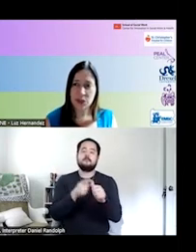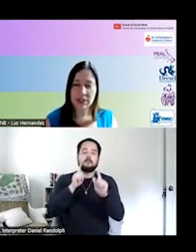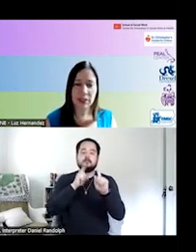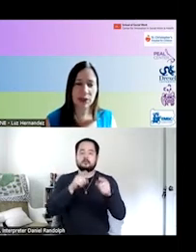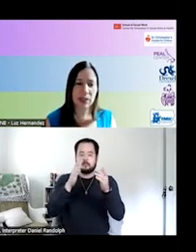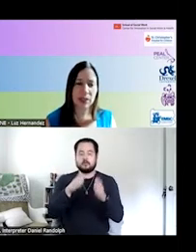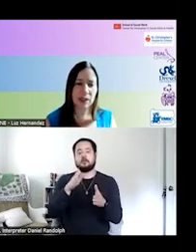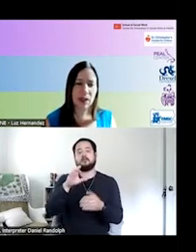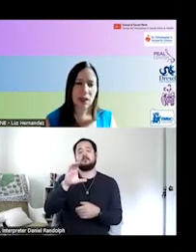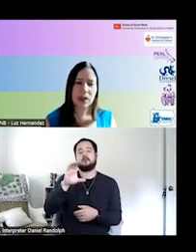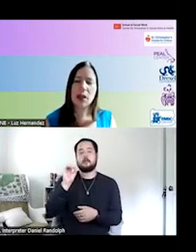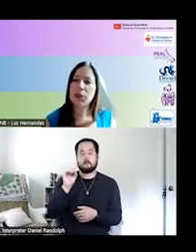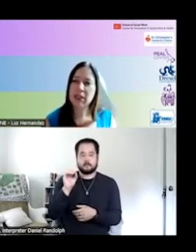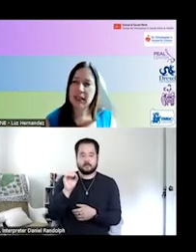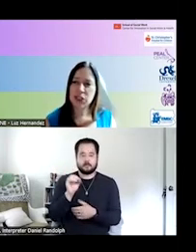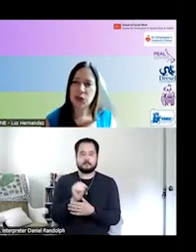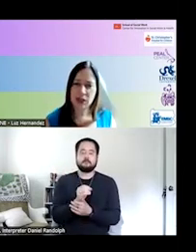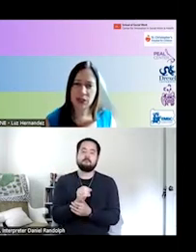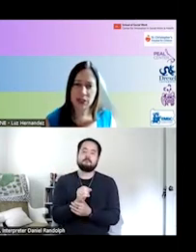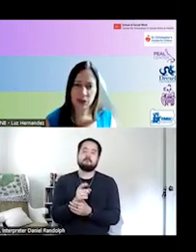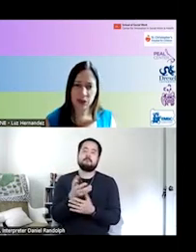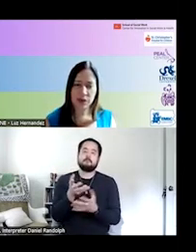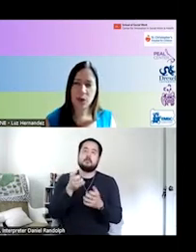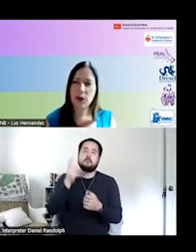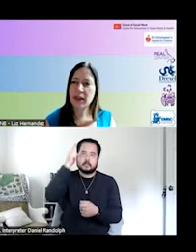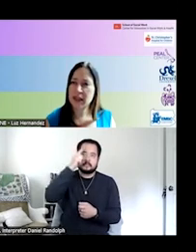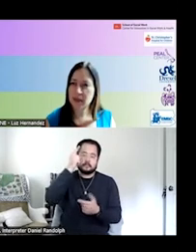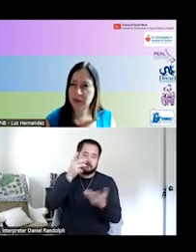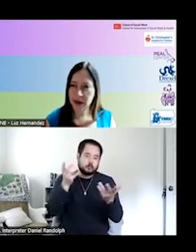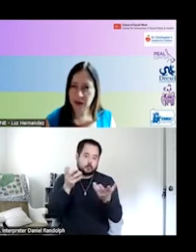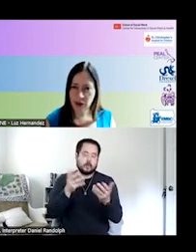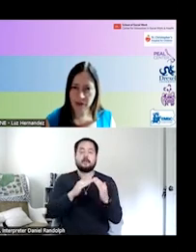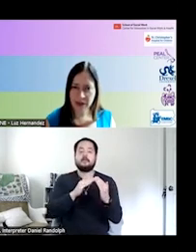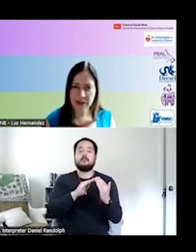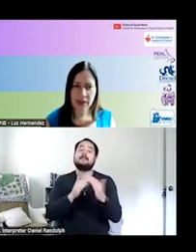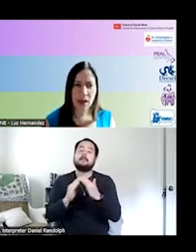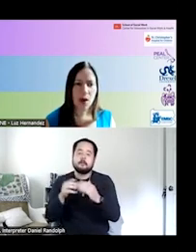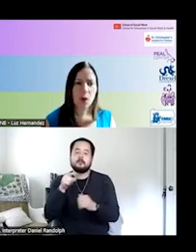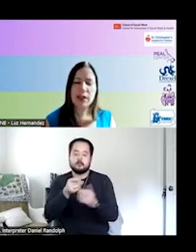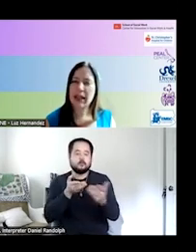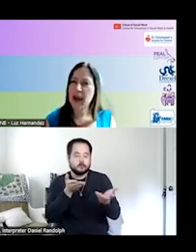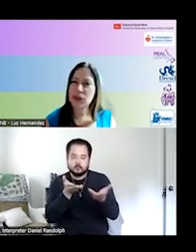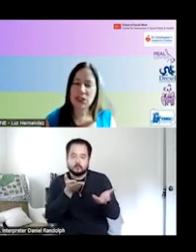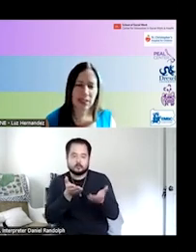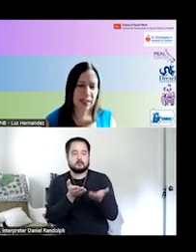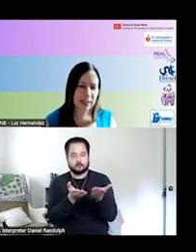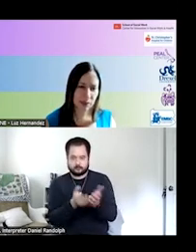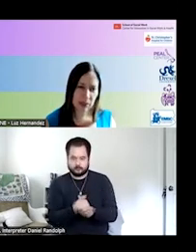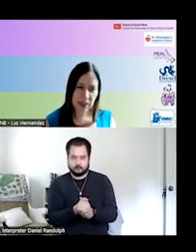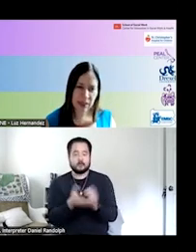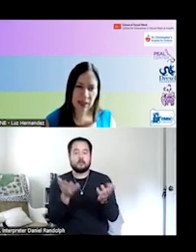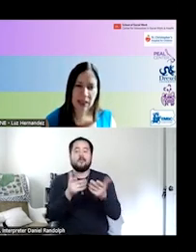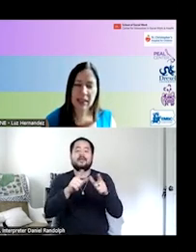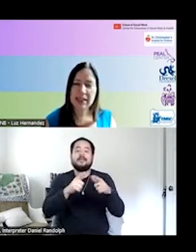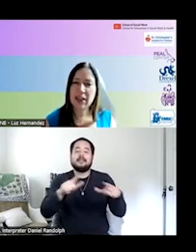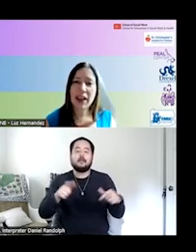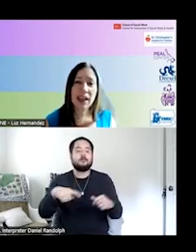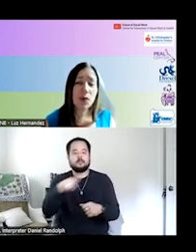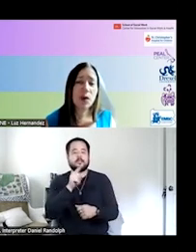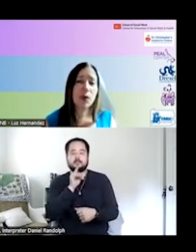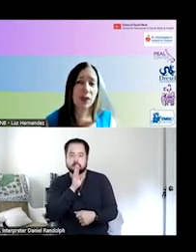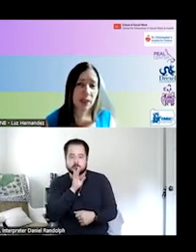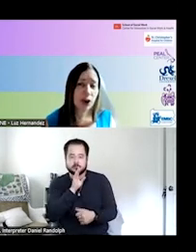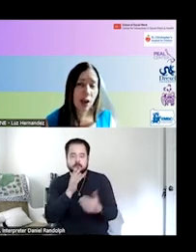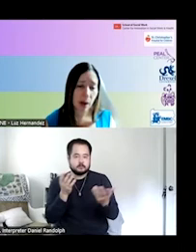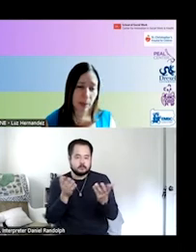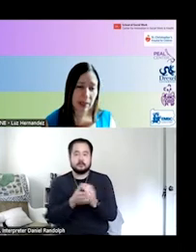of course, to consider is the community that you actually serve. What are the demographics? What are the languages that they speak? Is there